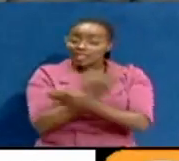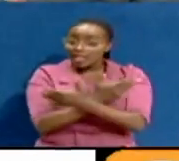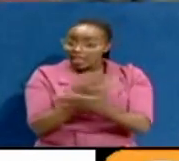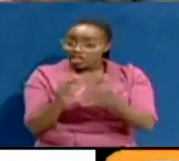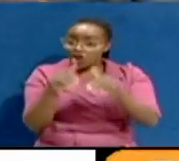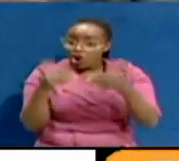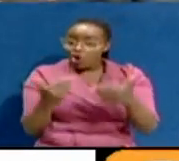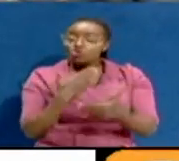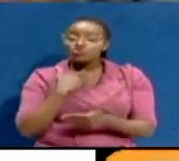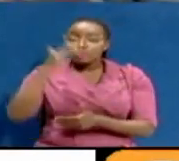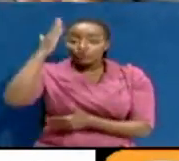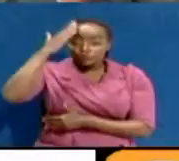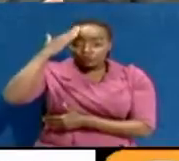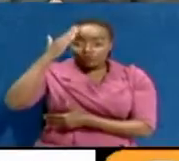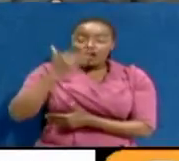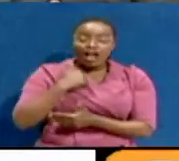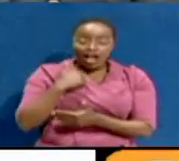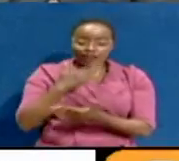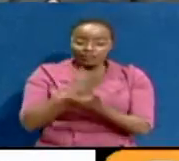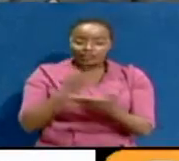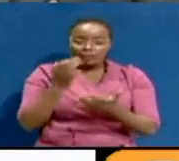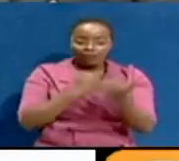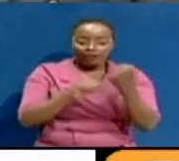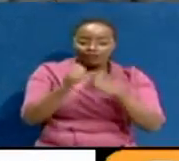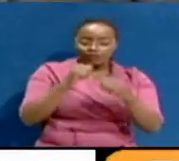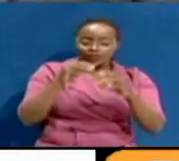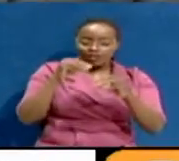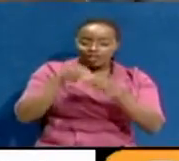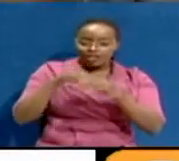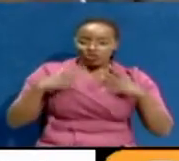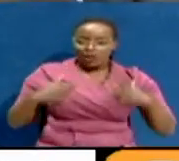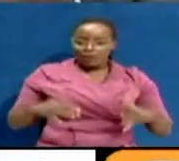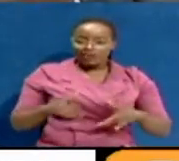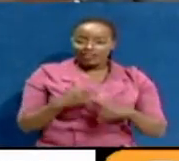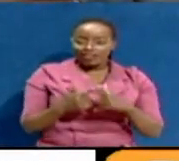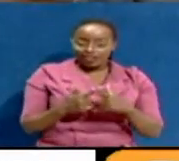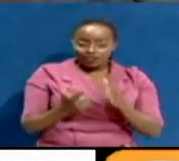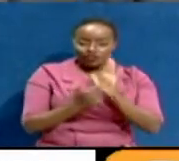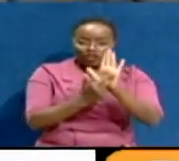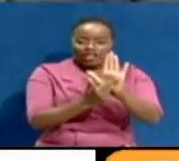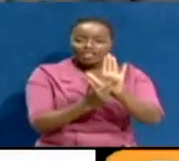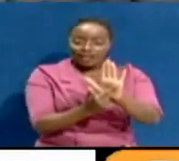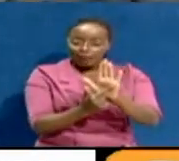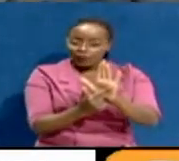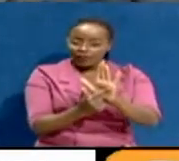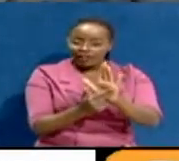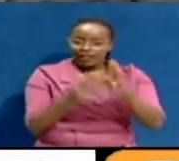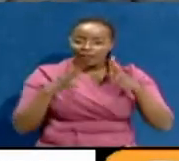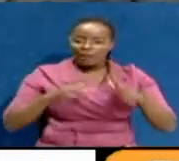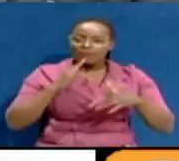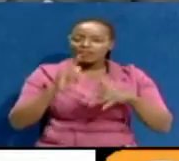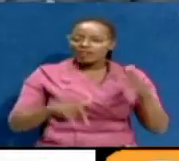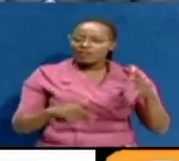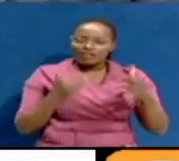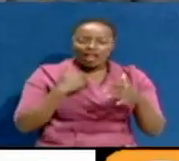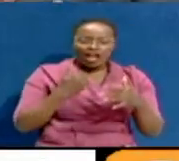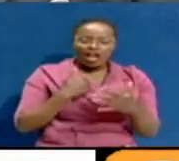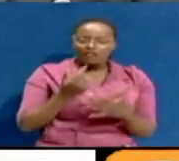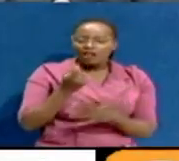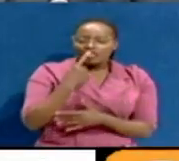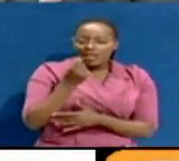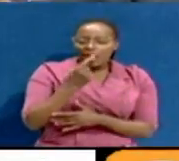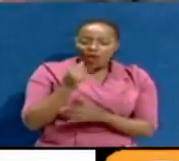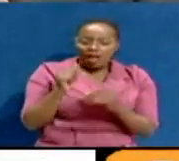or you want to know that there's some uptake. So you get a needle prick, for example. So some people will say, "Oh, take a paracetamol so